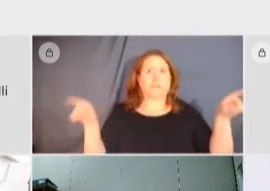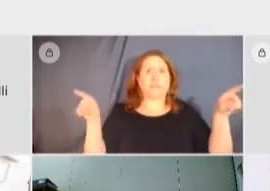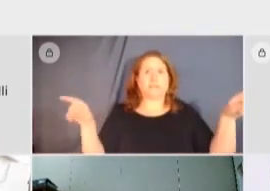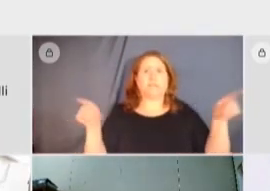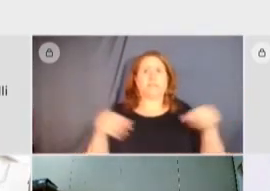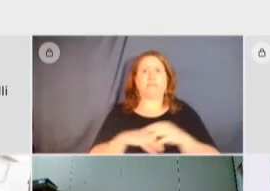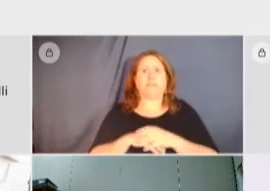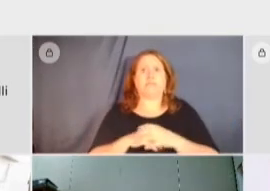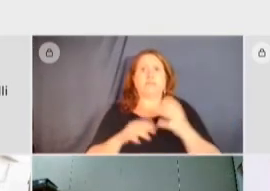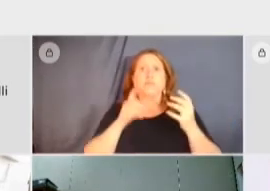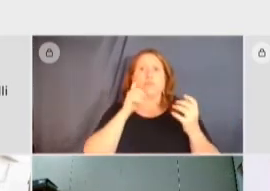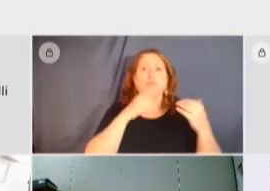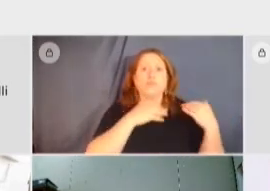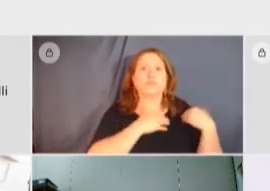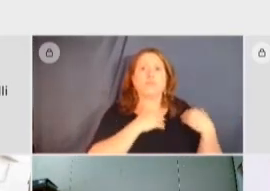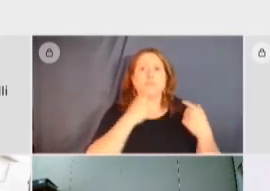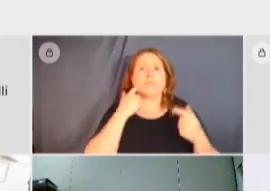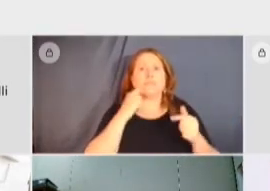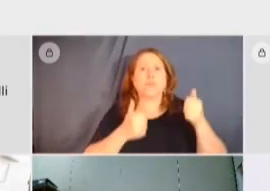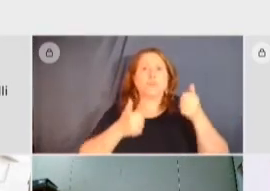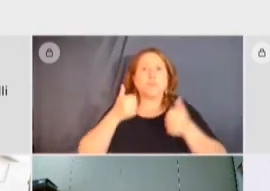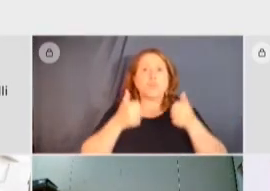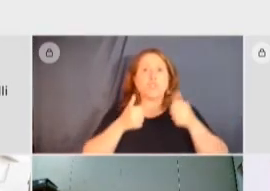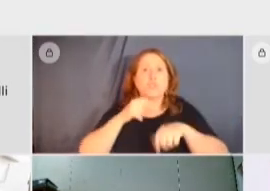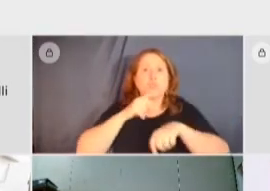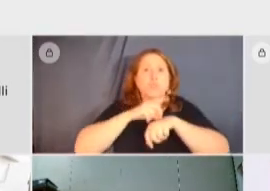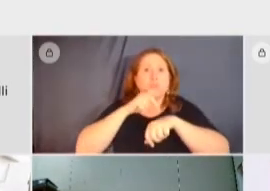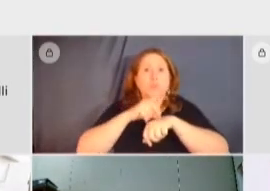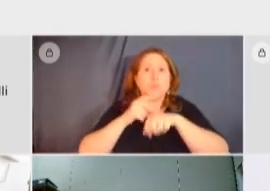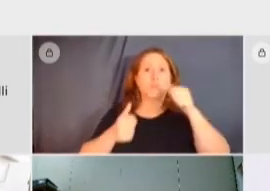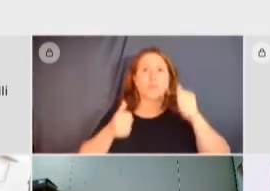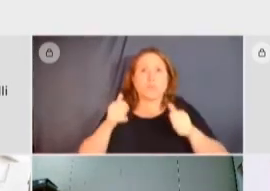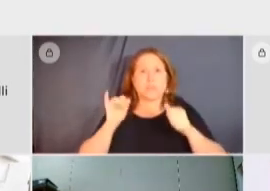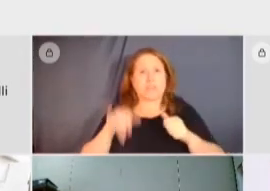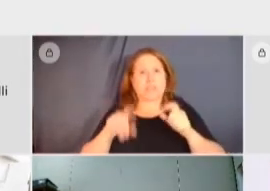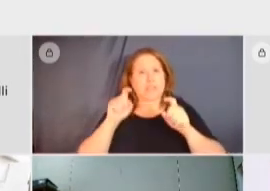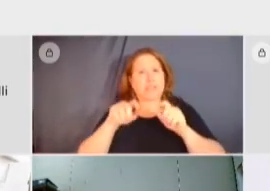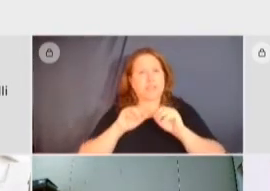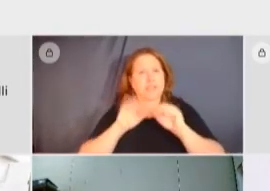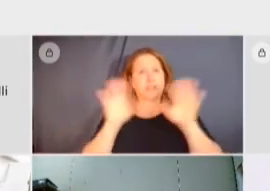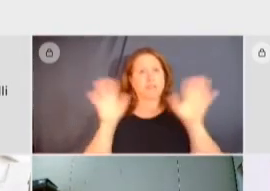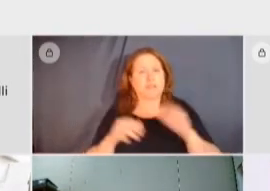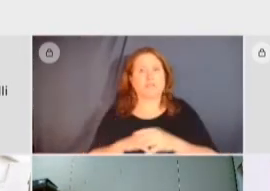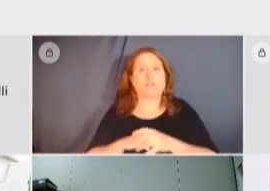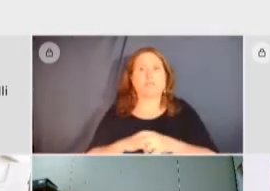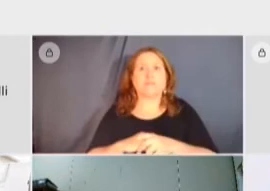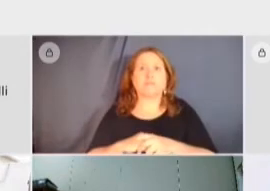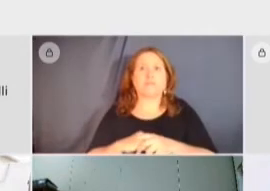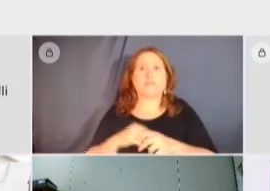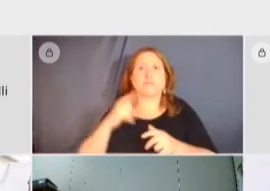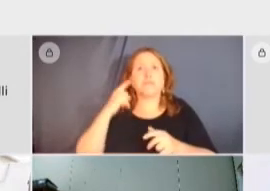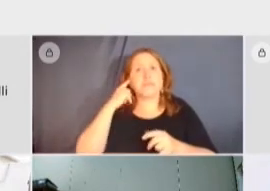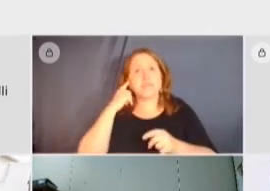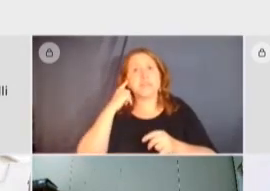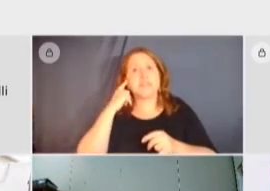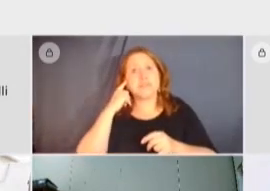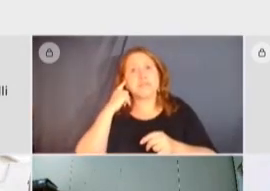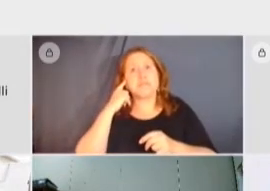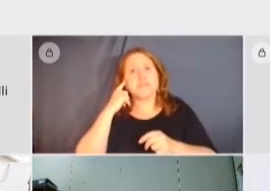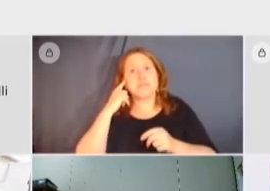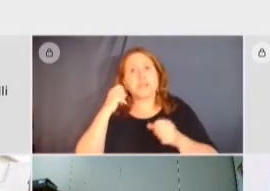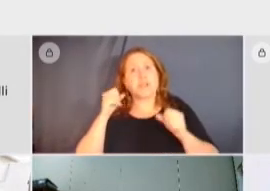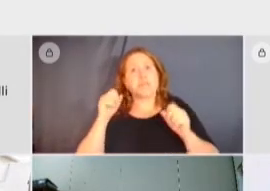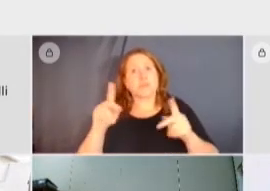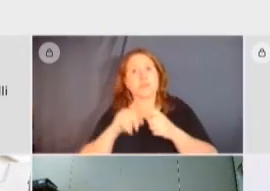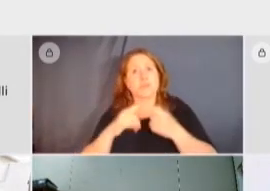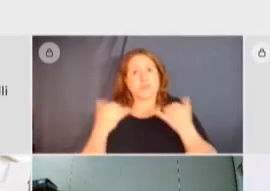in terms of whatever it is. But I do think that we have an opportunity now with the vacancy and